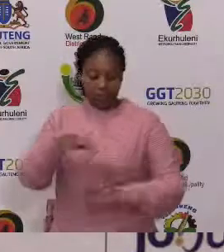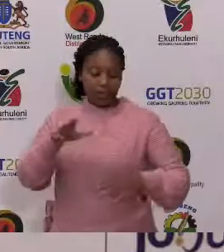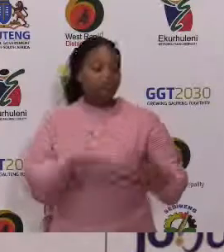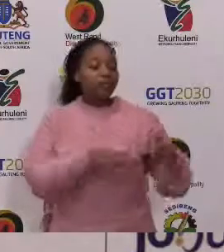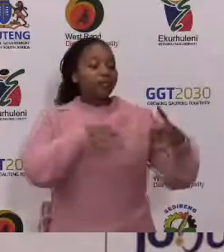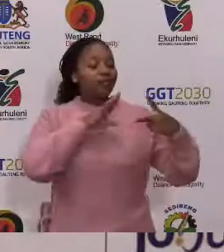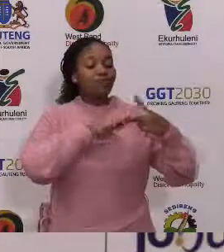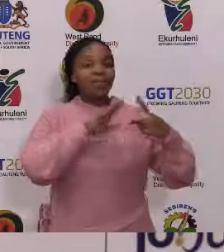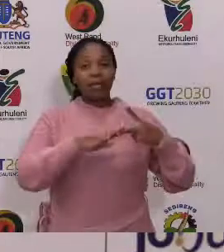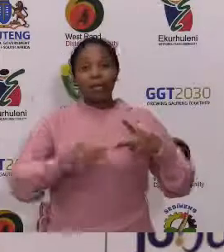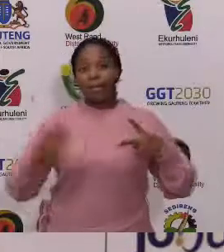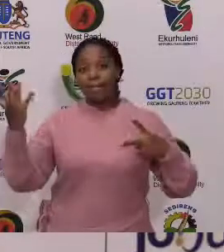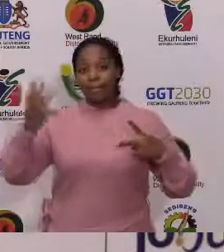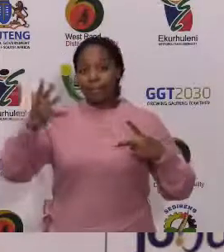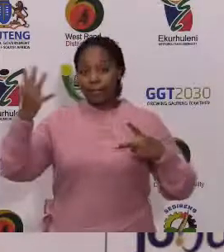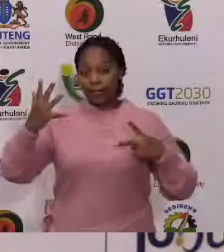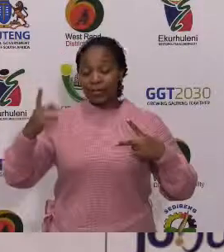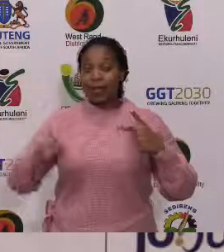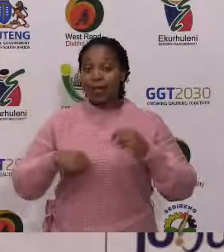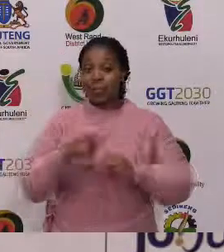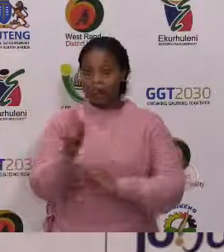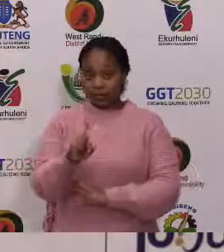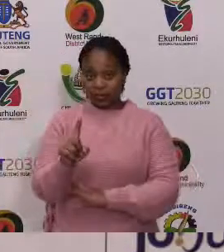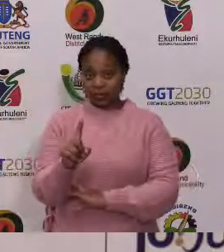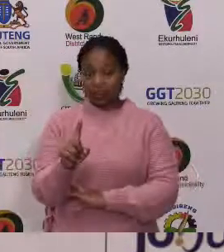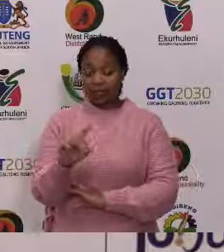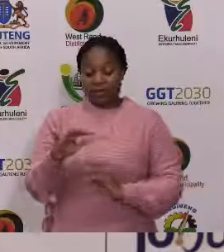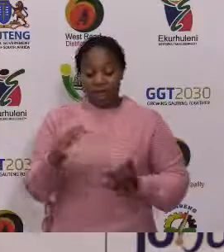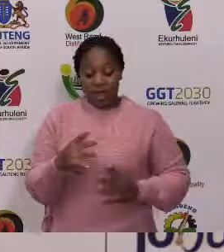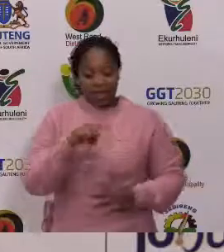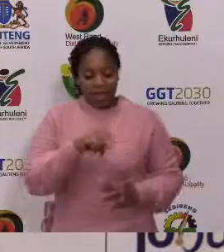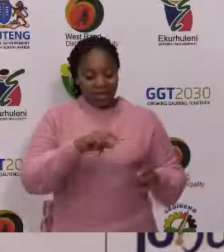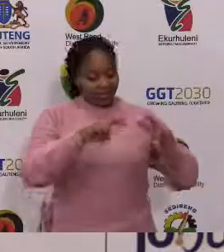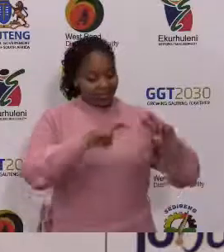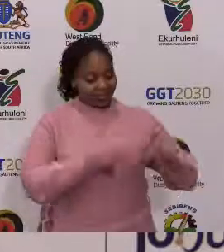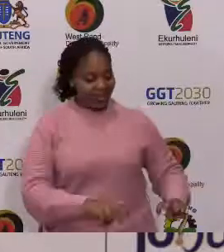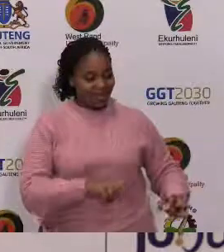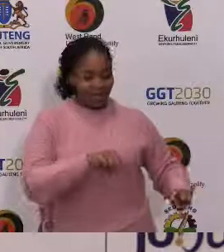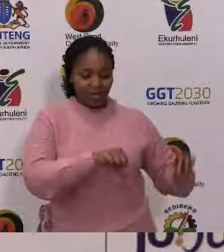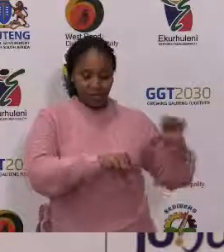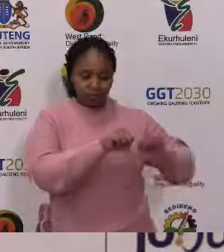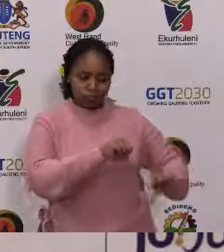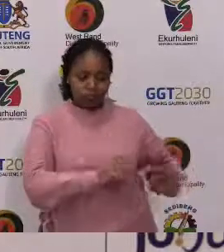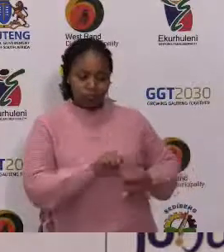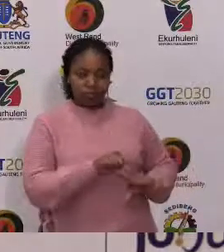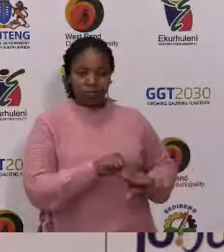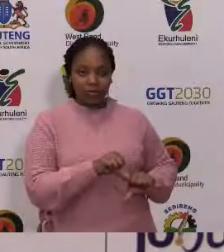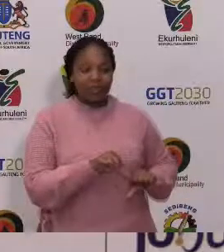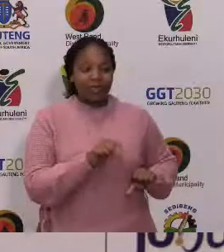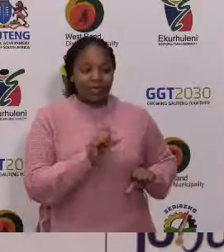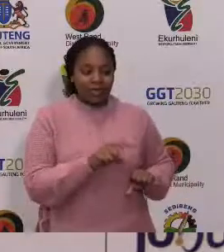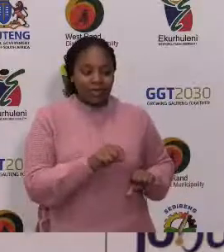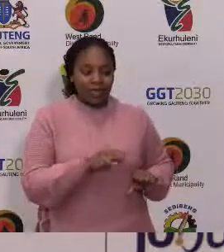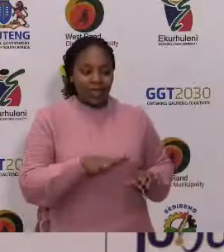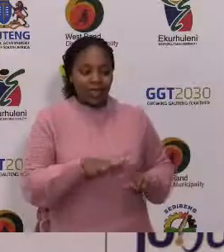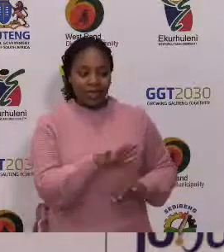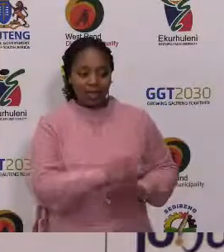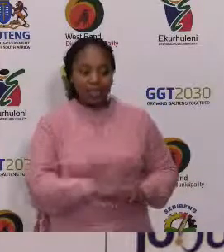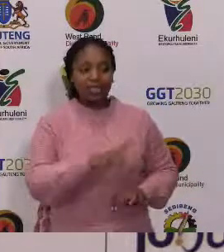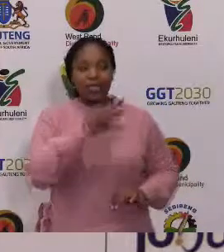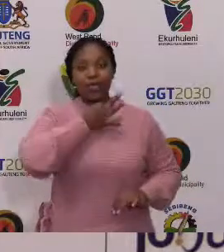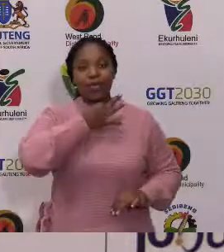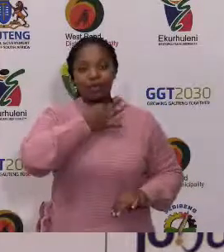the seroprevalence study and now the mapping of the risk is going